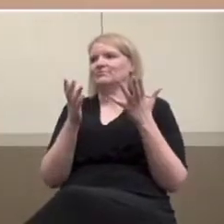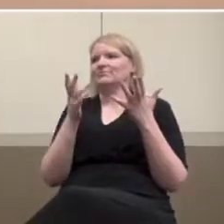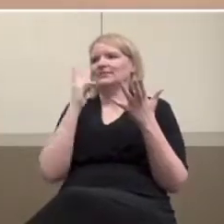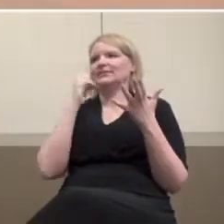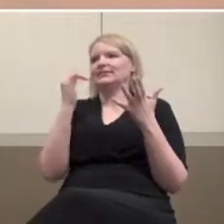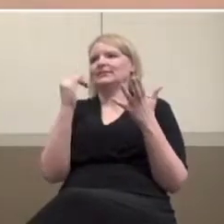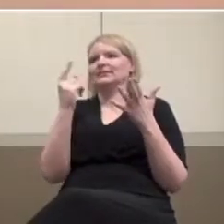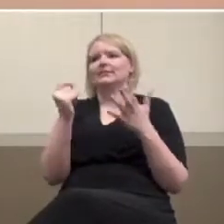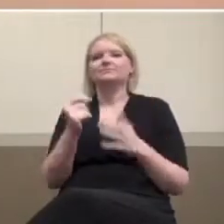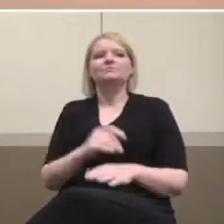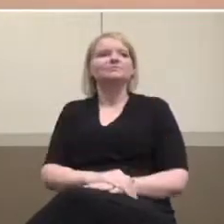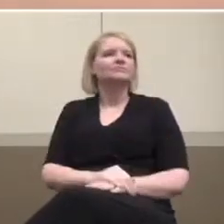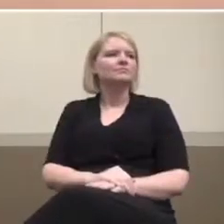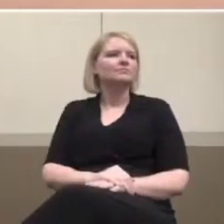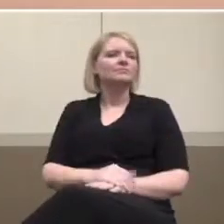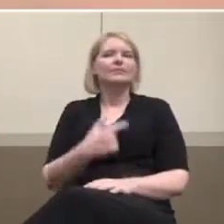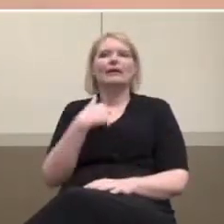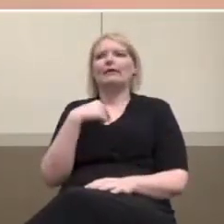around here.